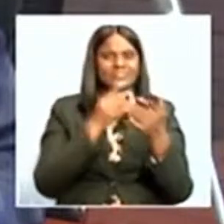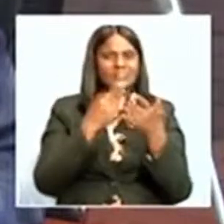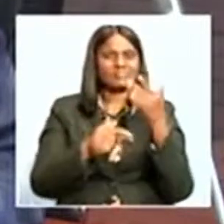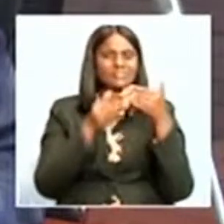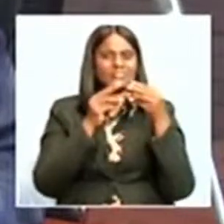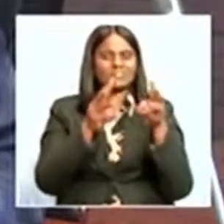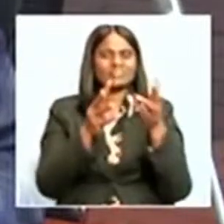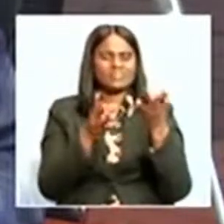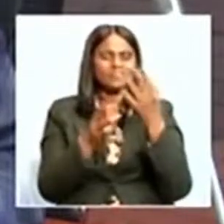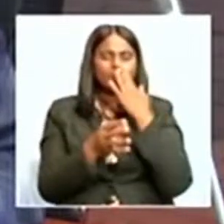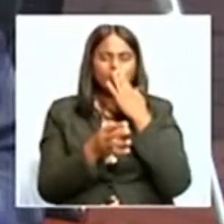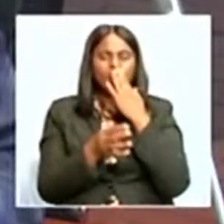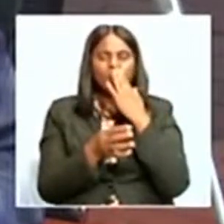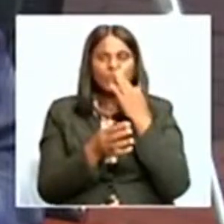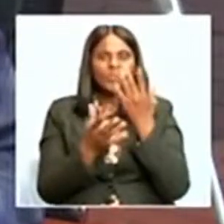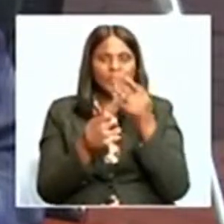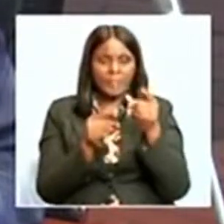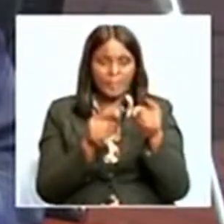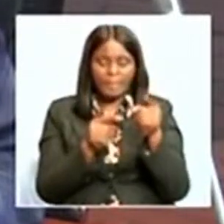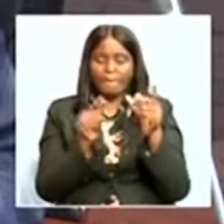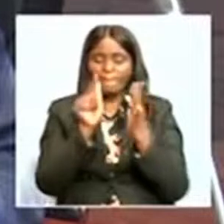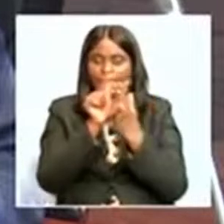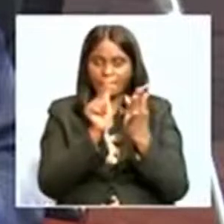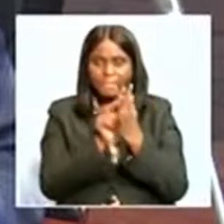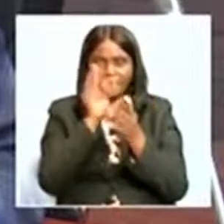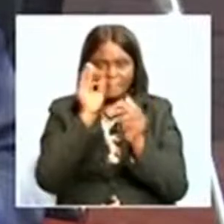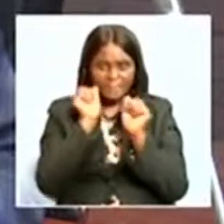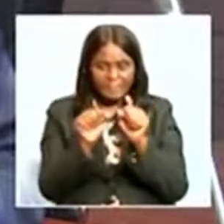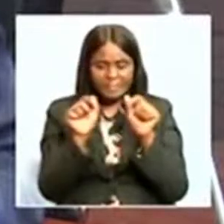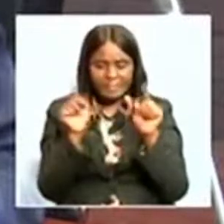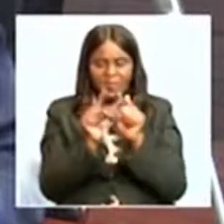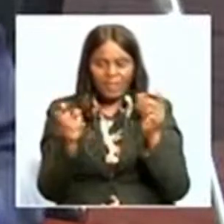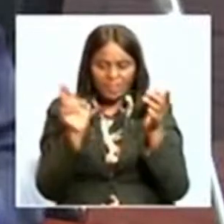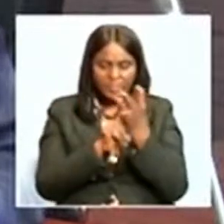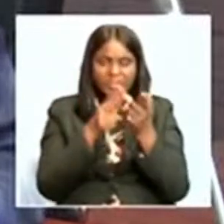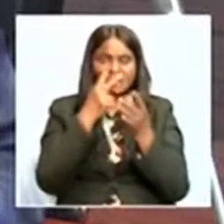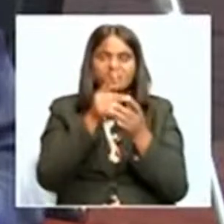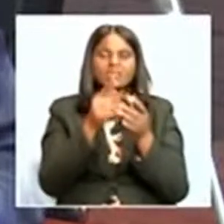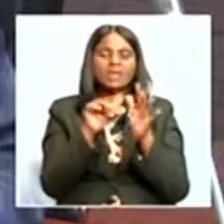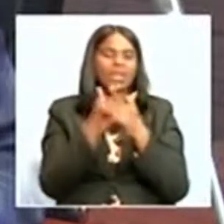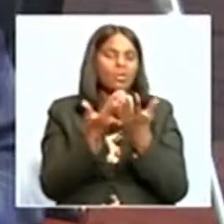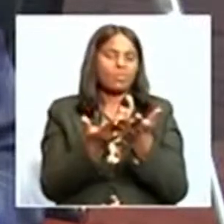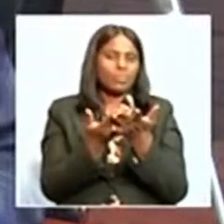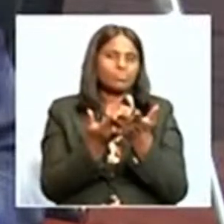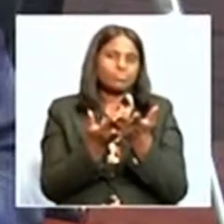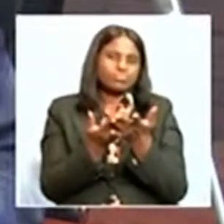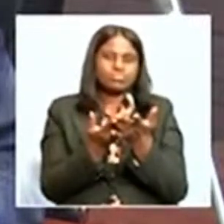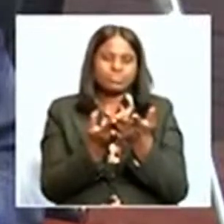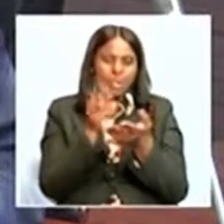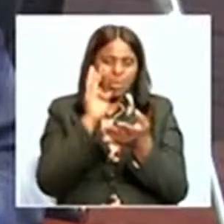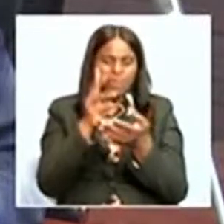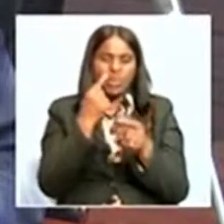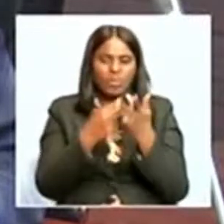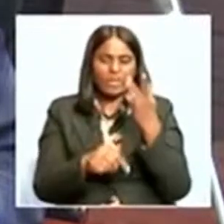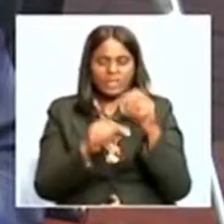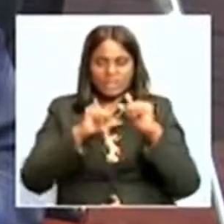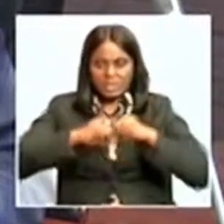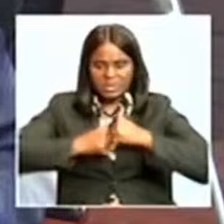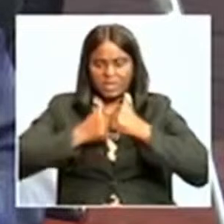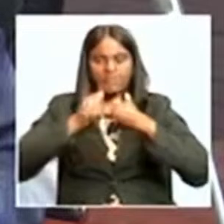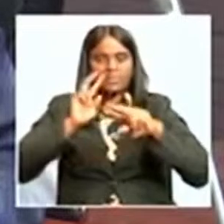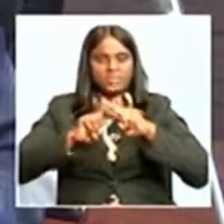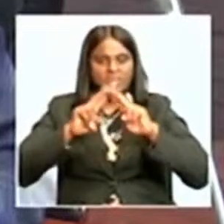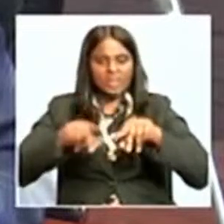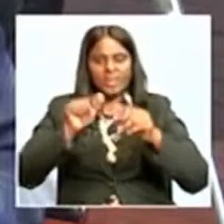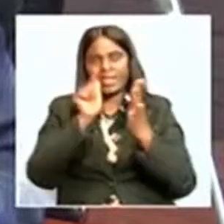extent this particular bill can be relooked at. Otherwise we will be passing